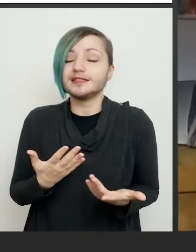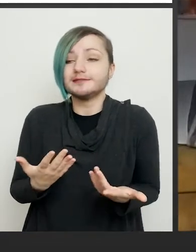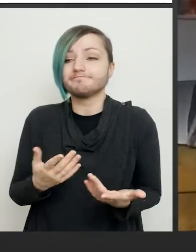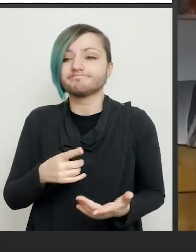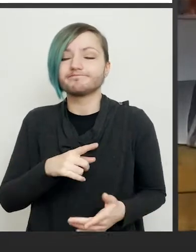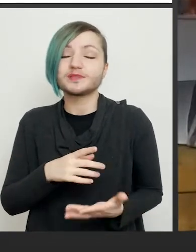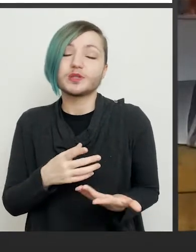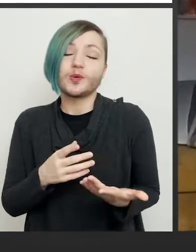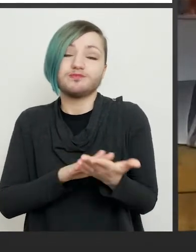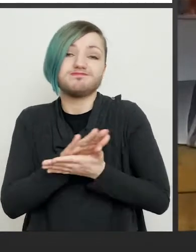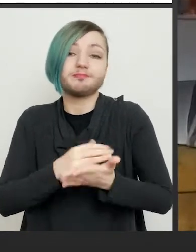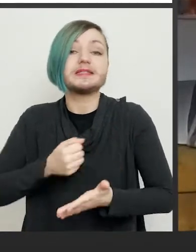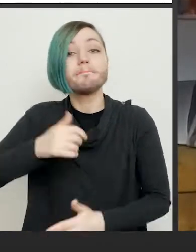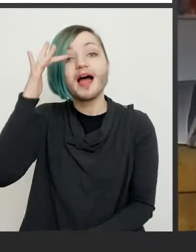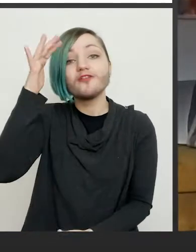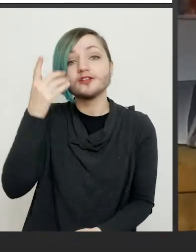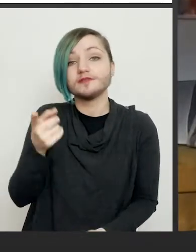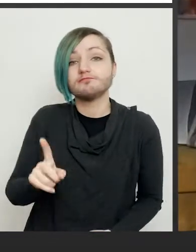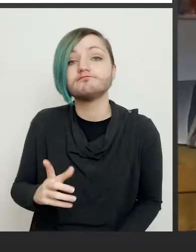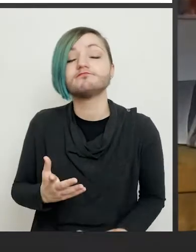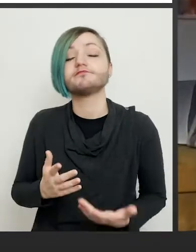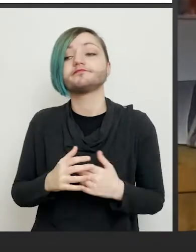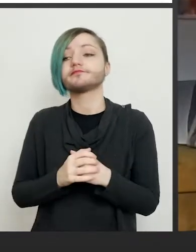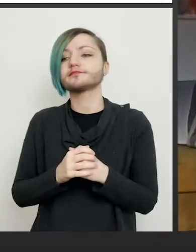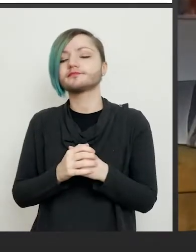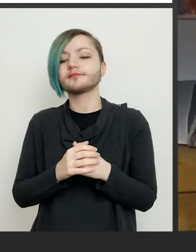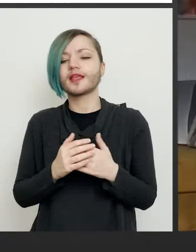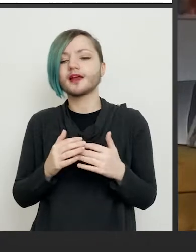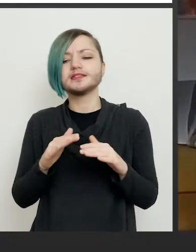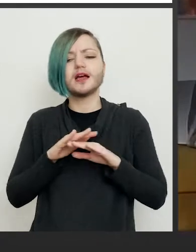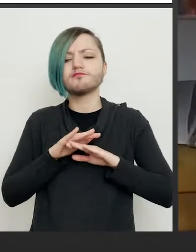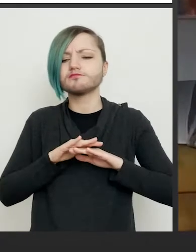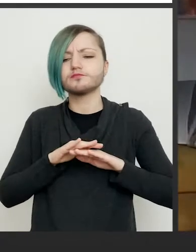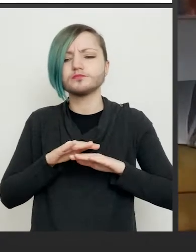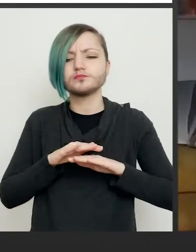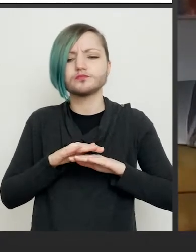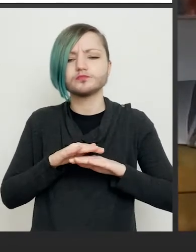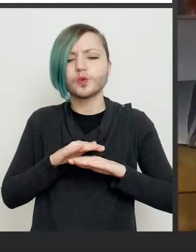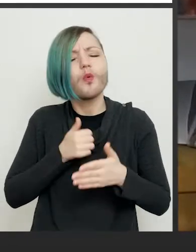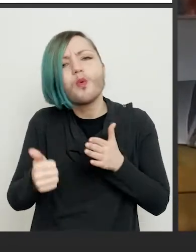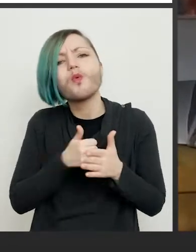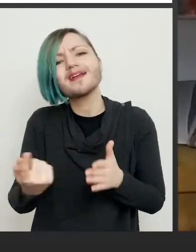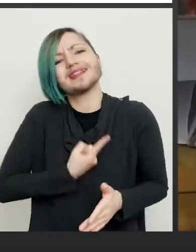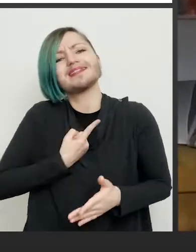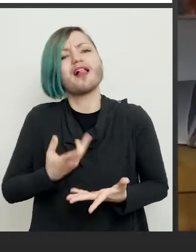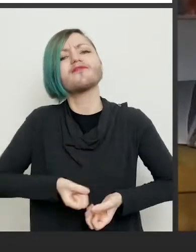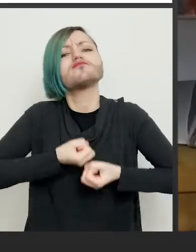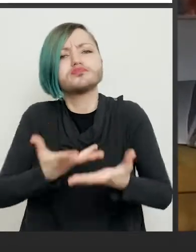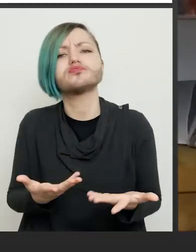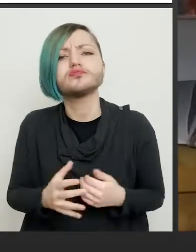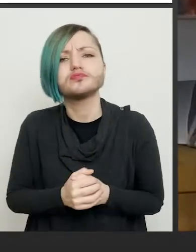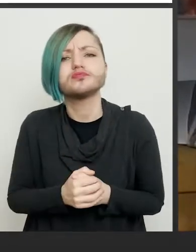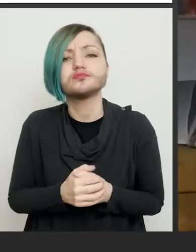my philosophy has always been that we shouldn't be anything but ourselves, whatever that might mean. And we should